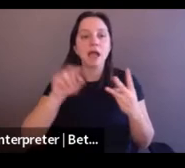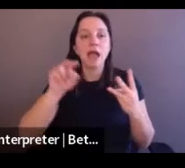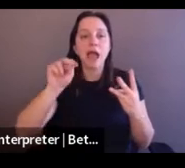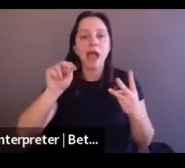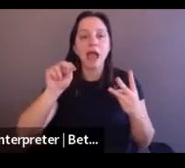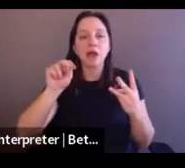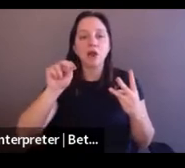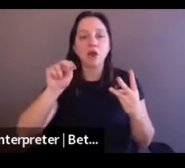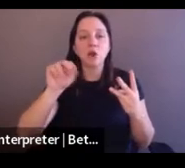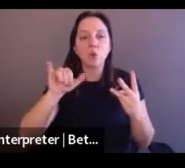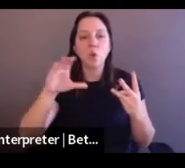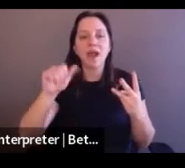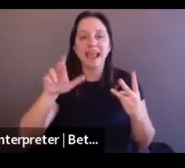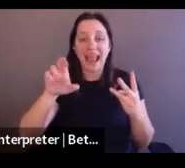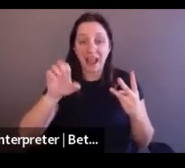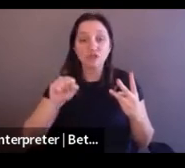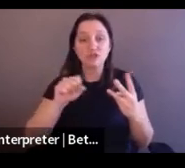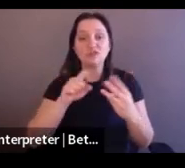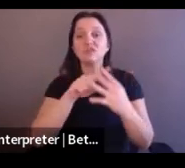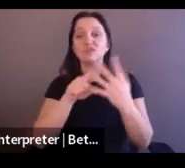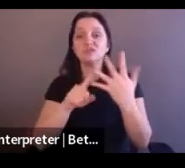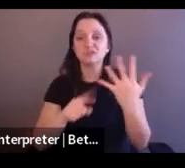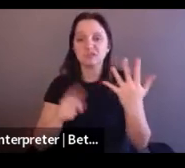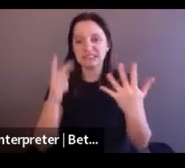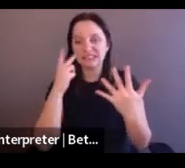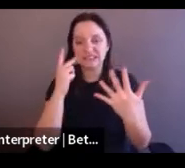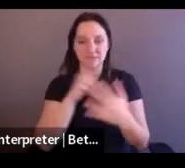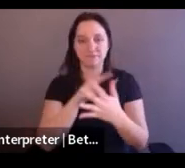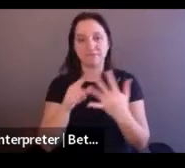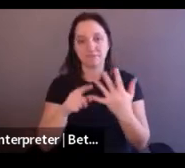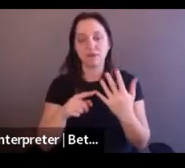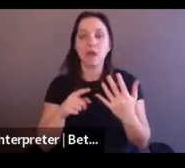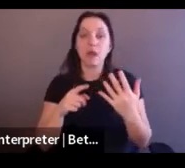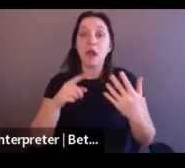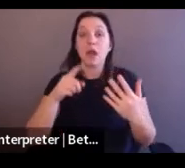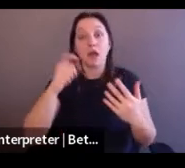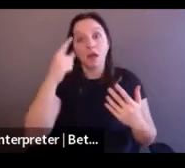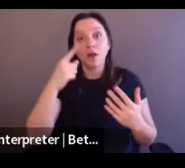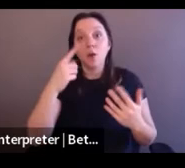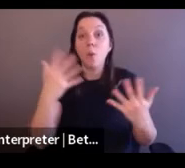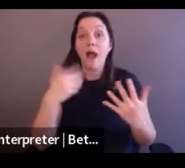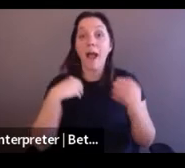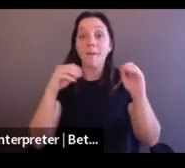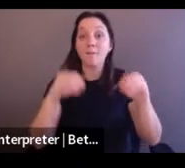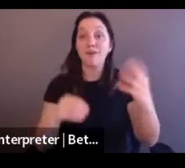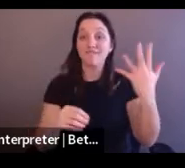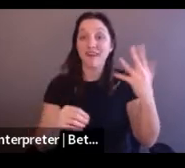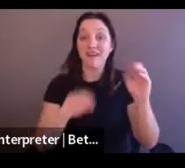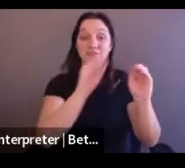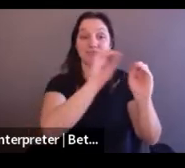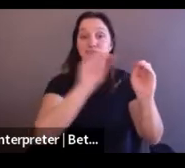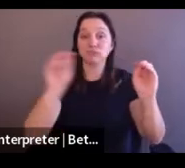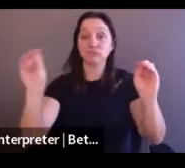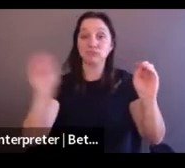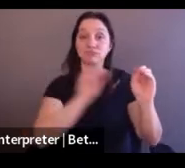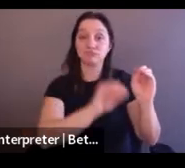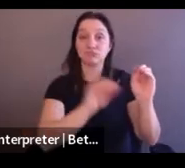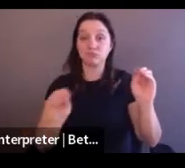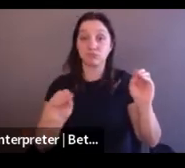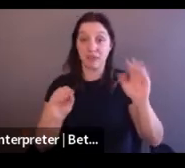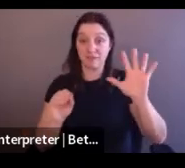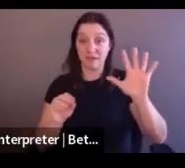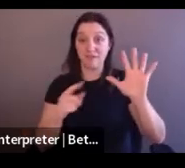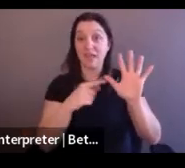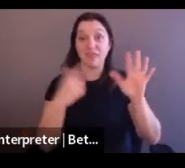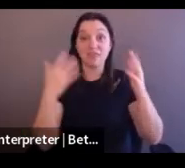the opportunities. But thinking about, you know, and there's obviously a lot more than this also. So thinking about based on the types of opportunities you